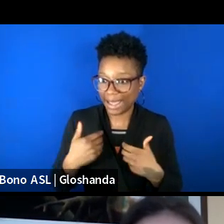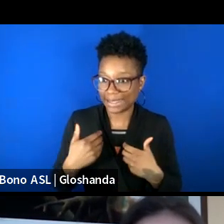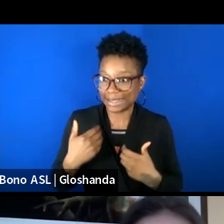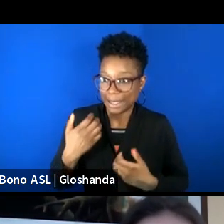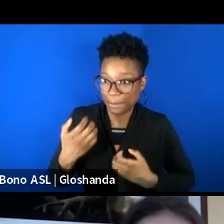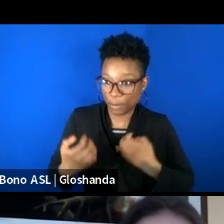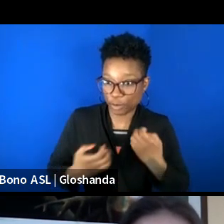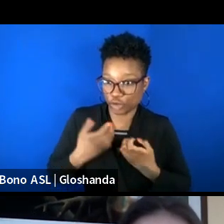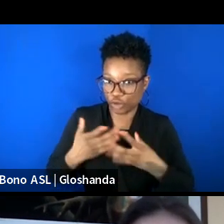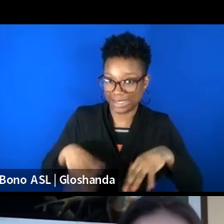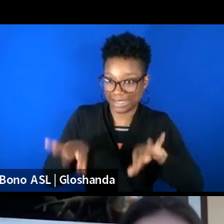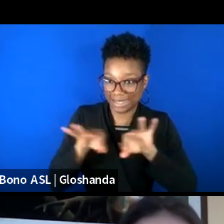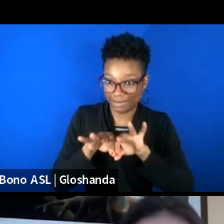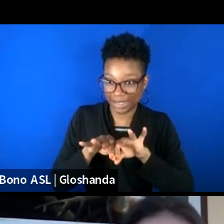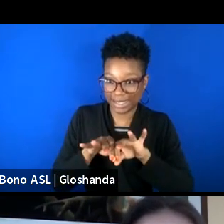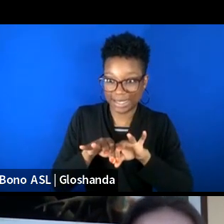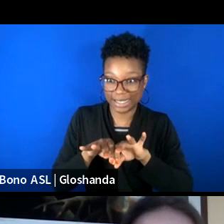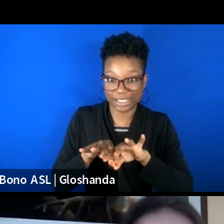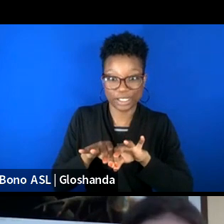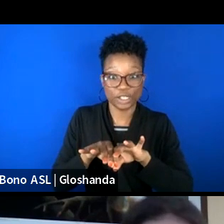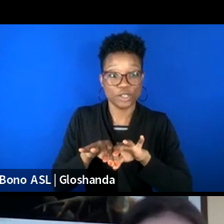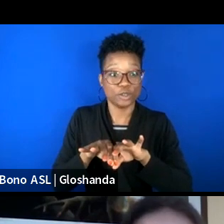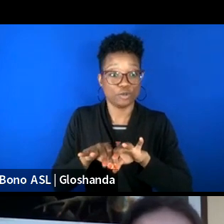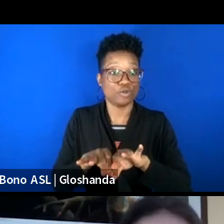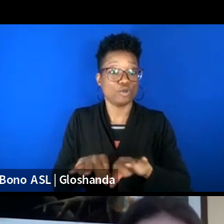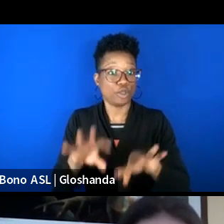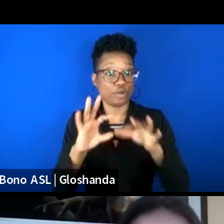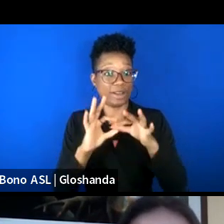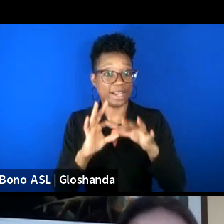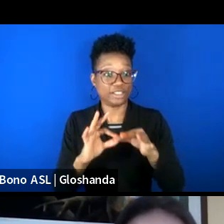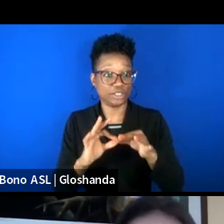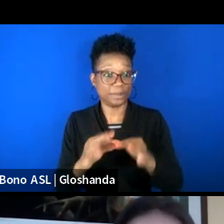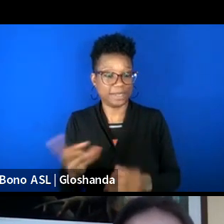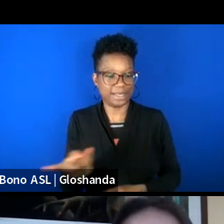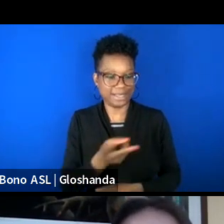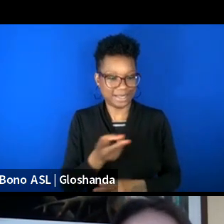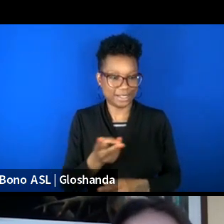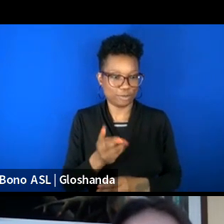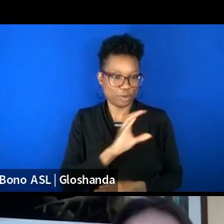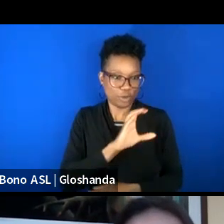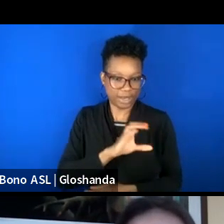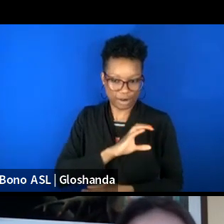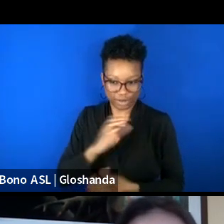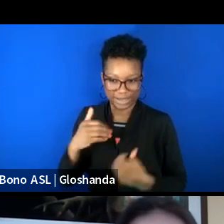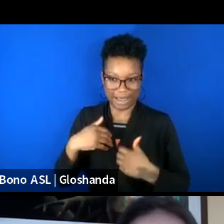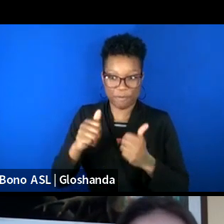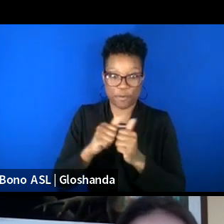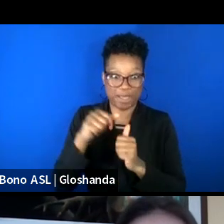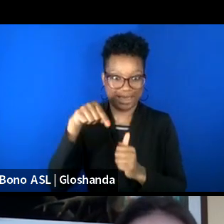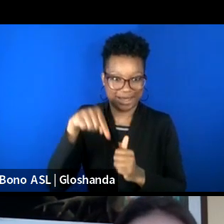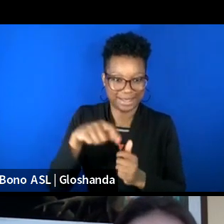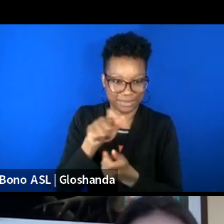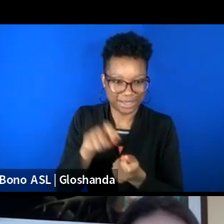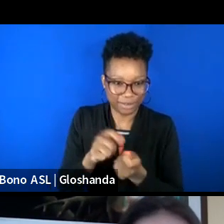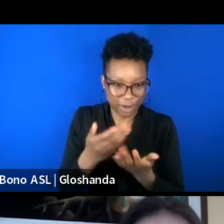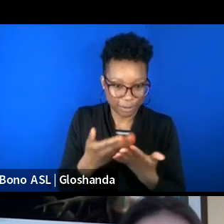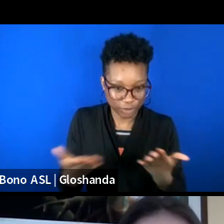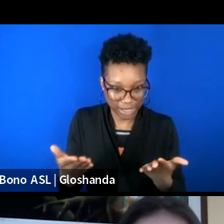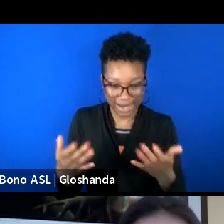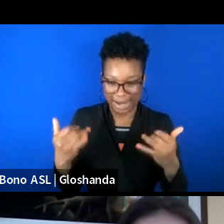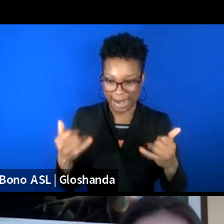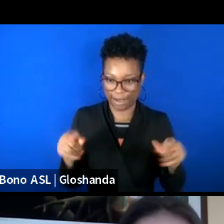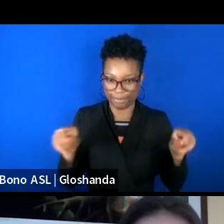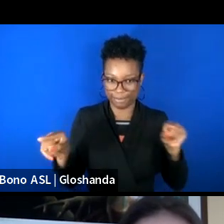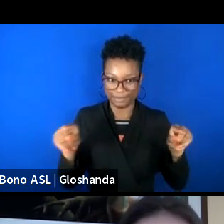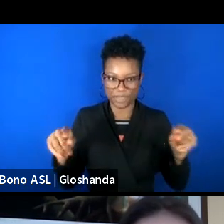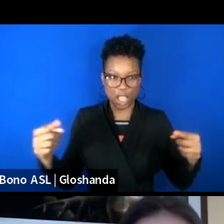to the relationship that both characters have to the object, and they're in conflict because